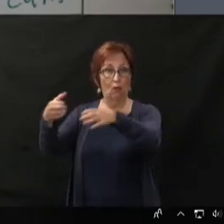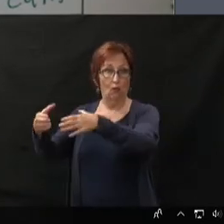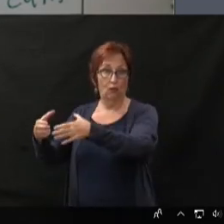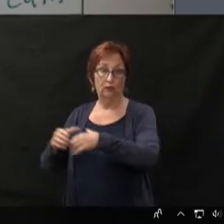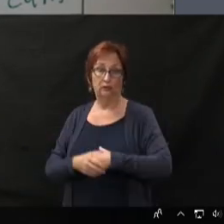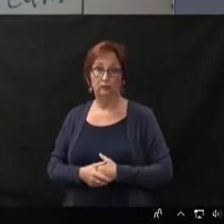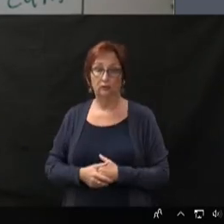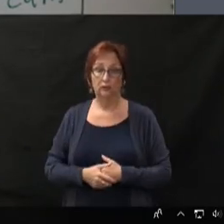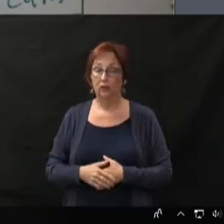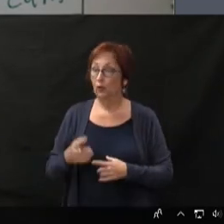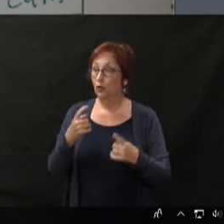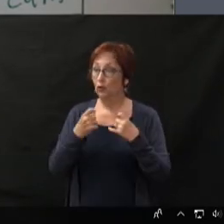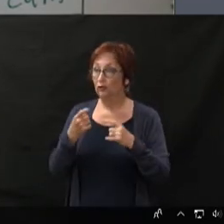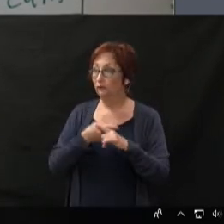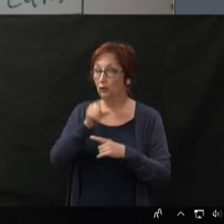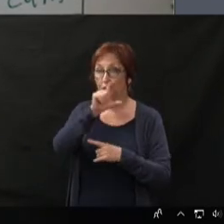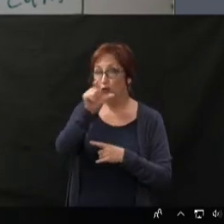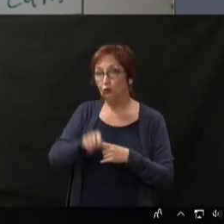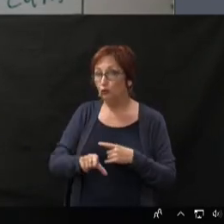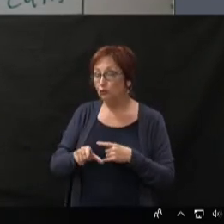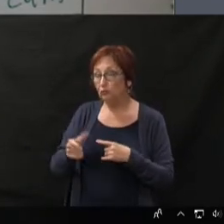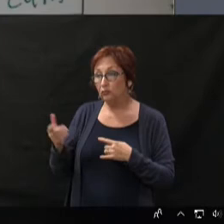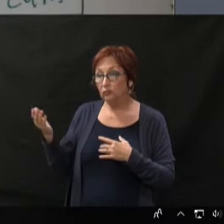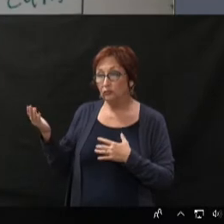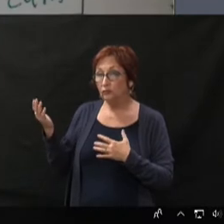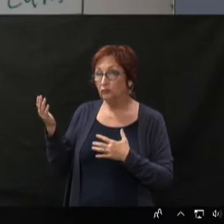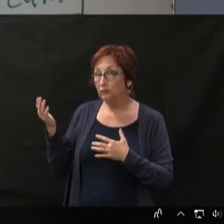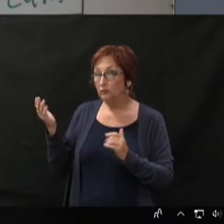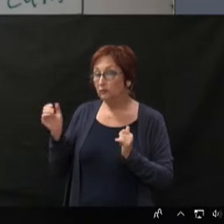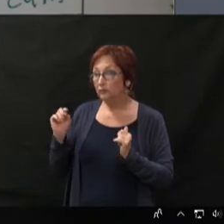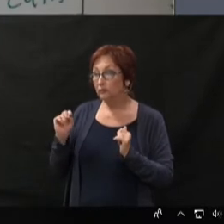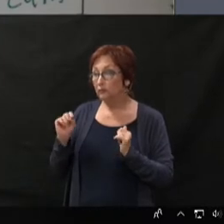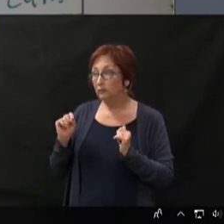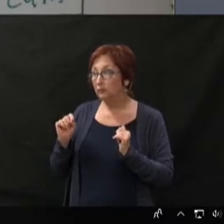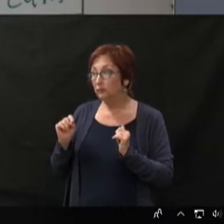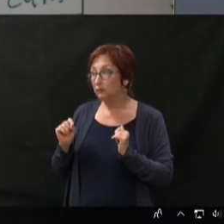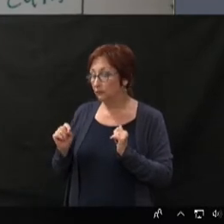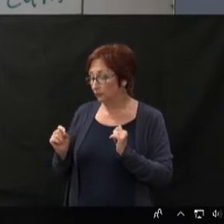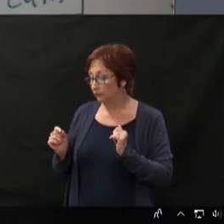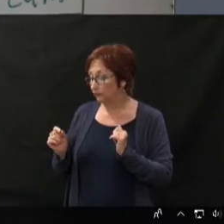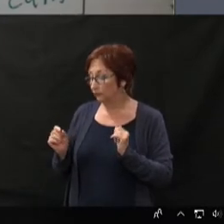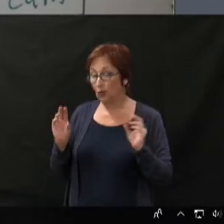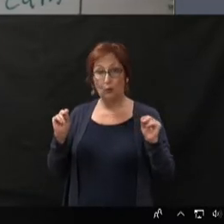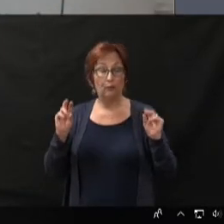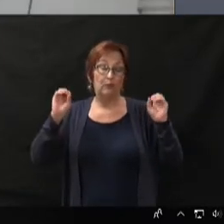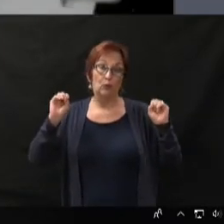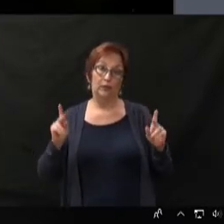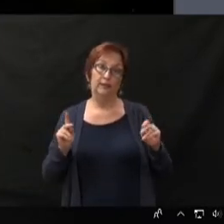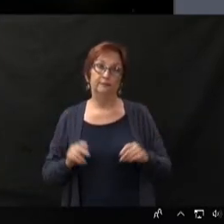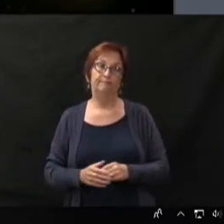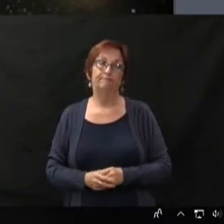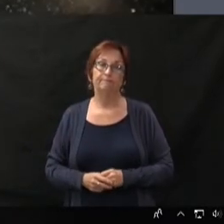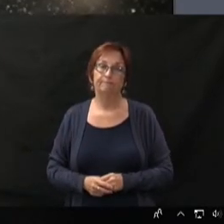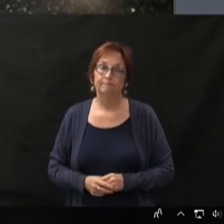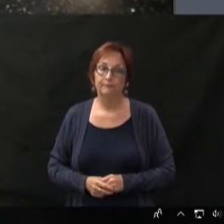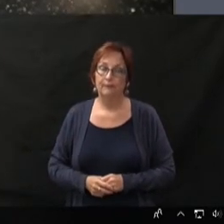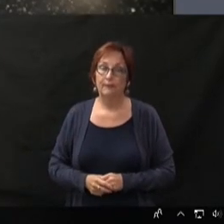Any questions from Zoom? Nope. Okay.